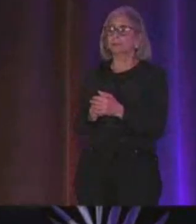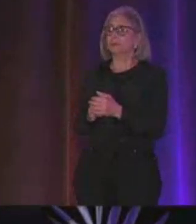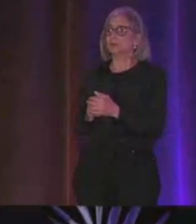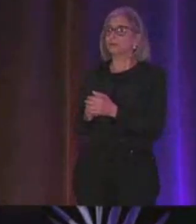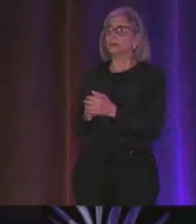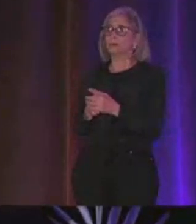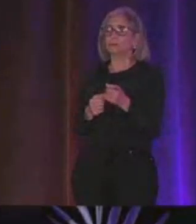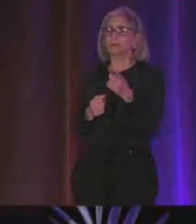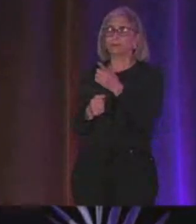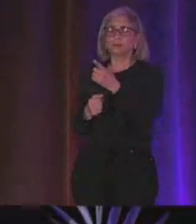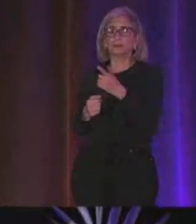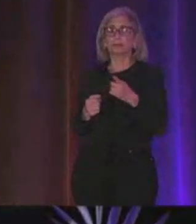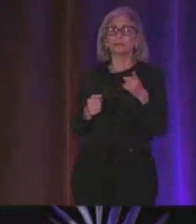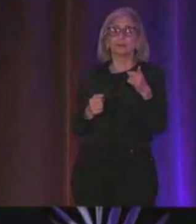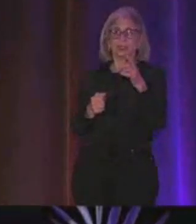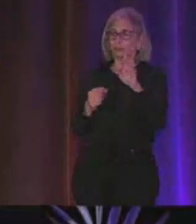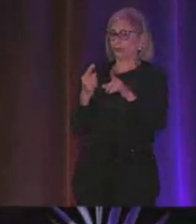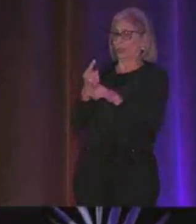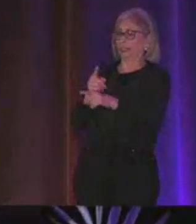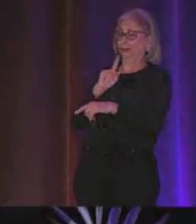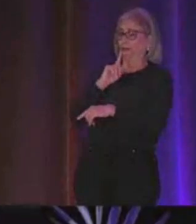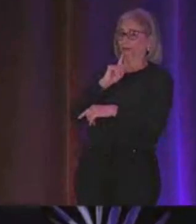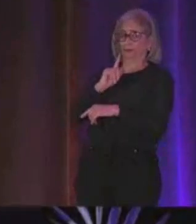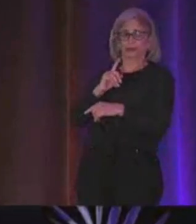Okay. There you go. Okay, sure.